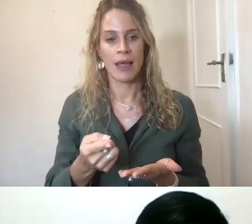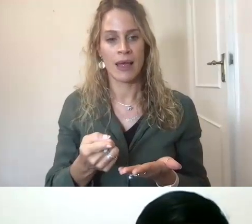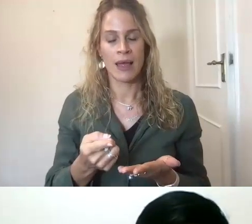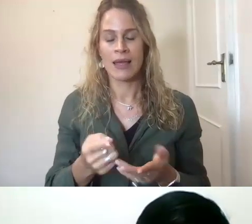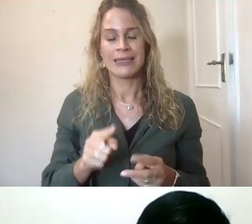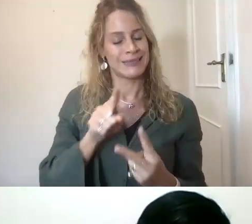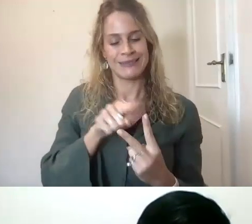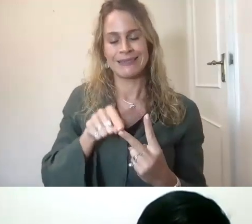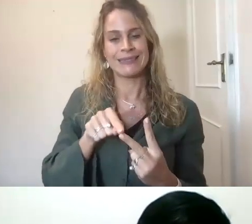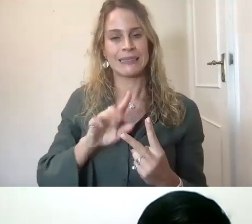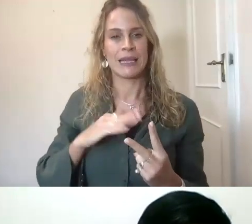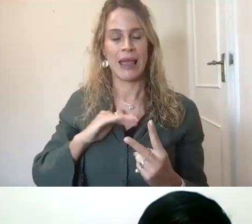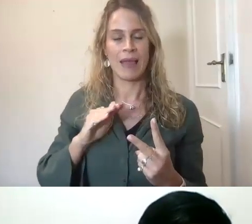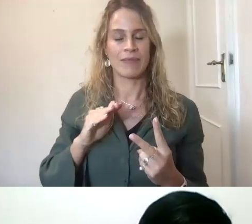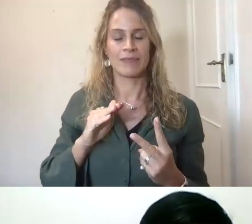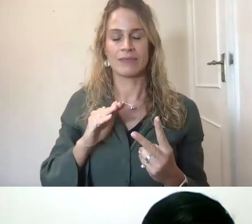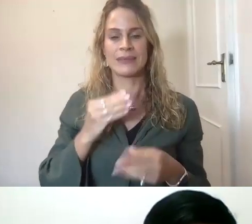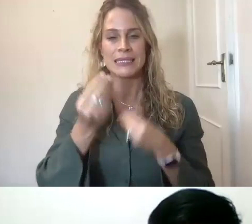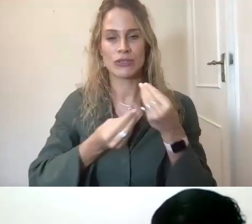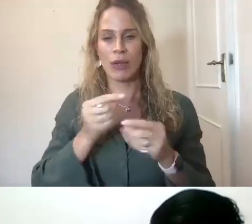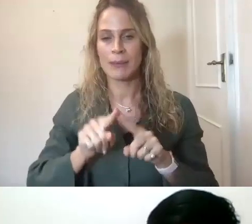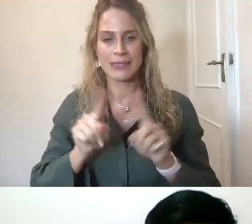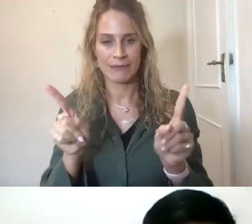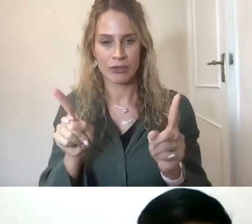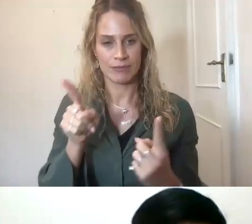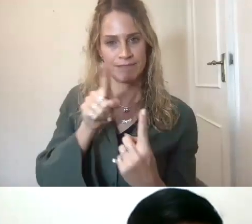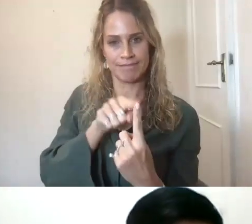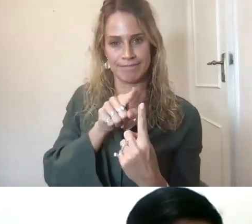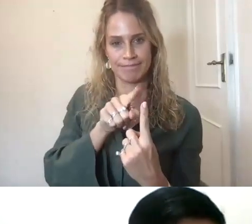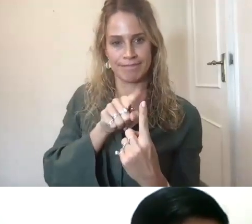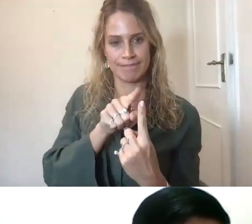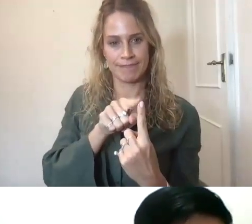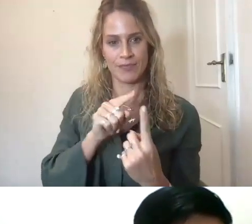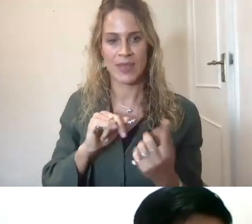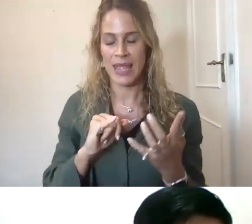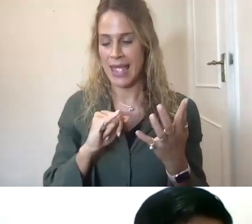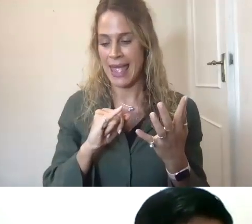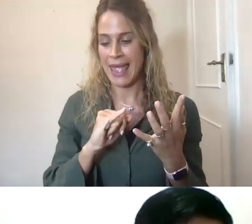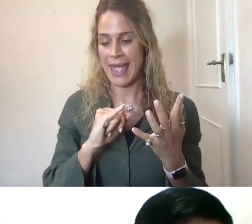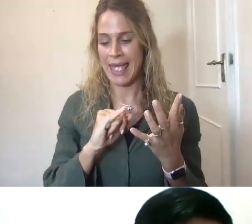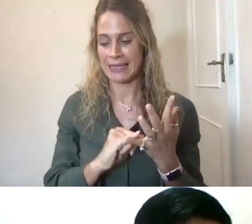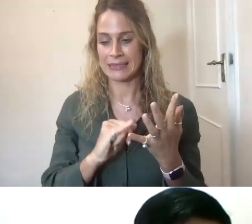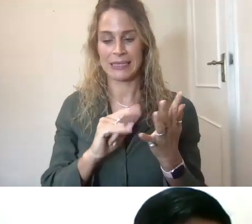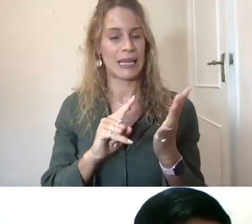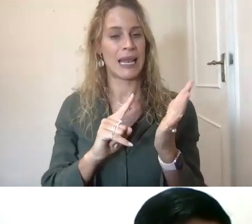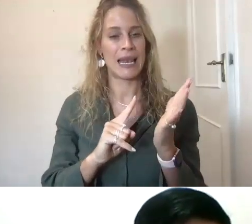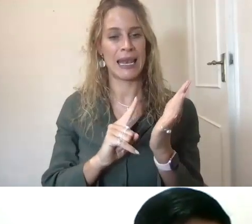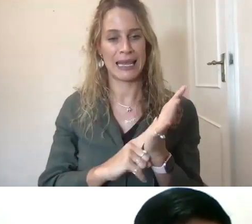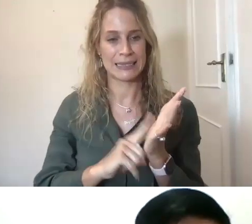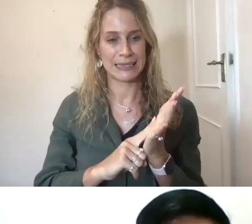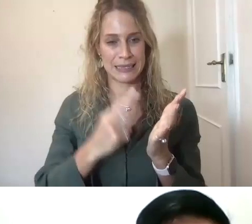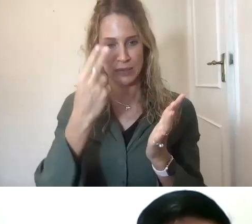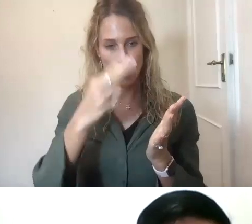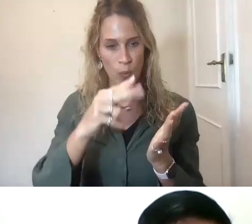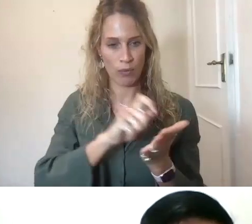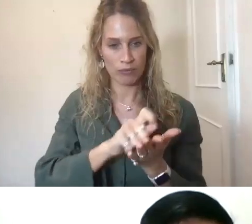different themes. The first poem, Fragrance, by S. Vijayalakshmi, focuses on